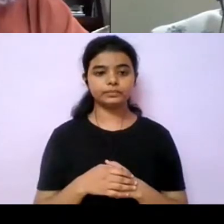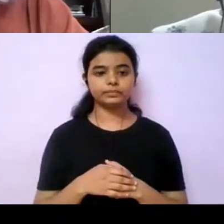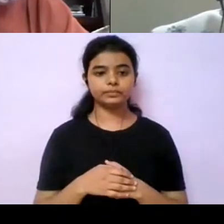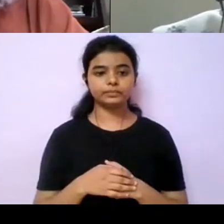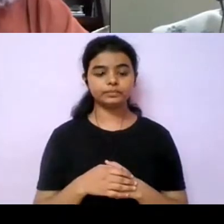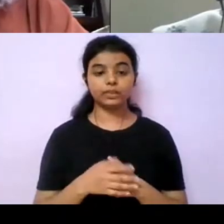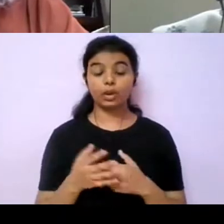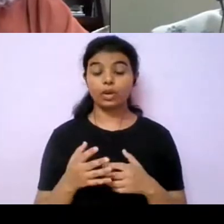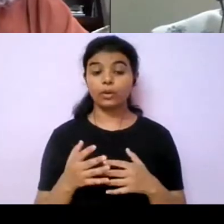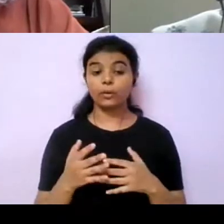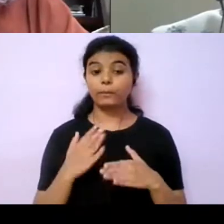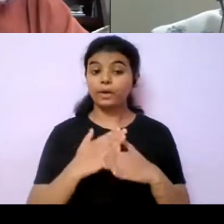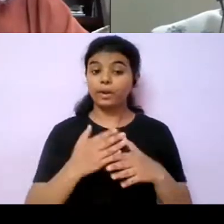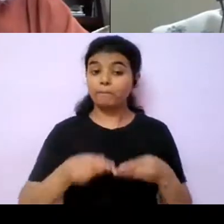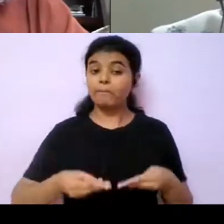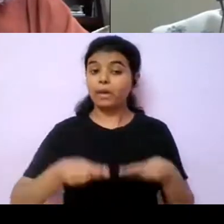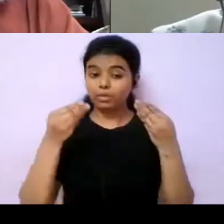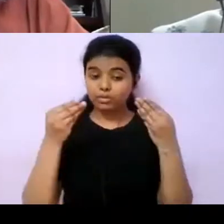Overprotection